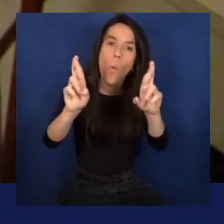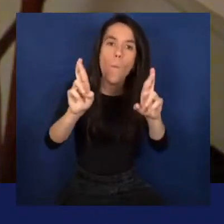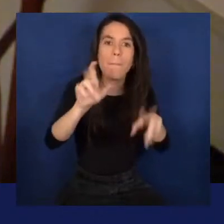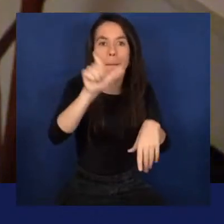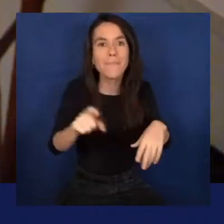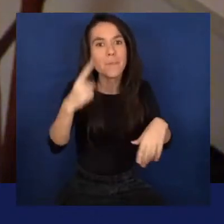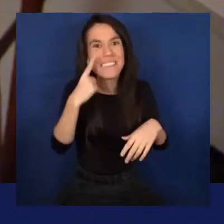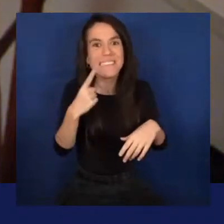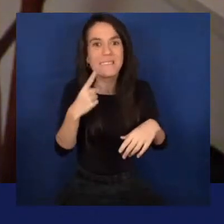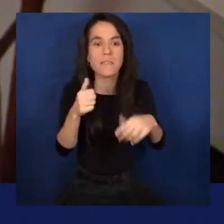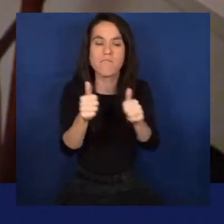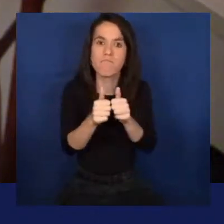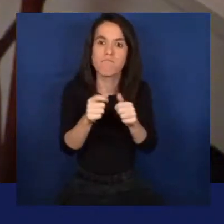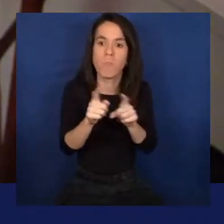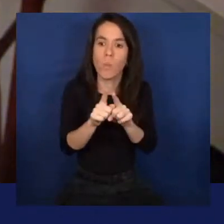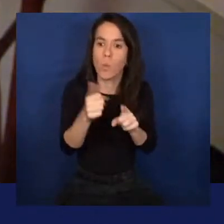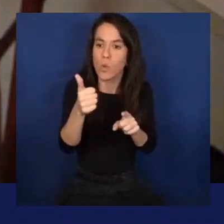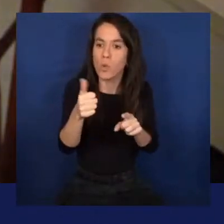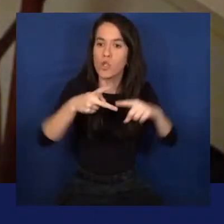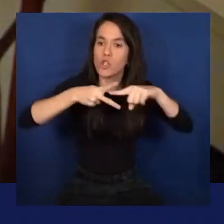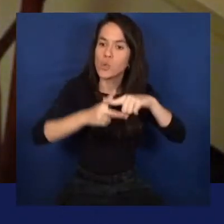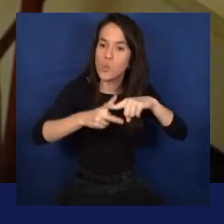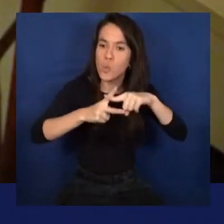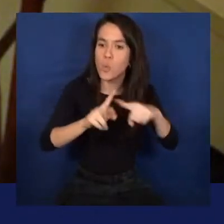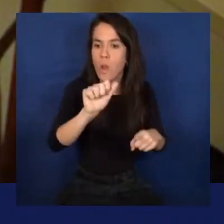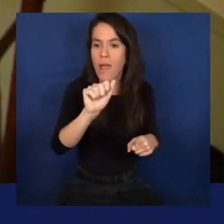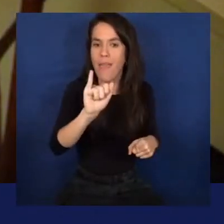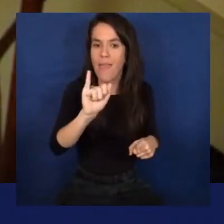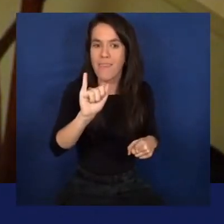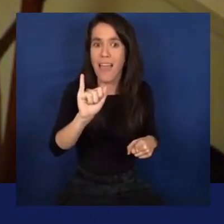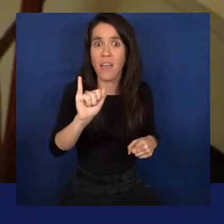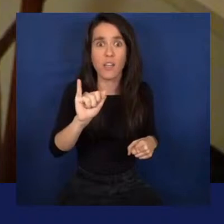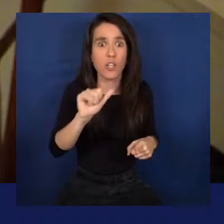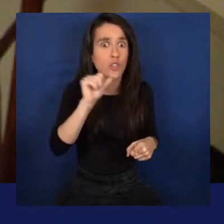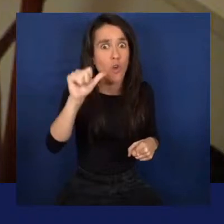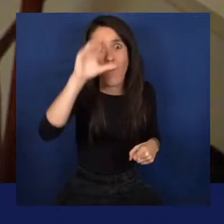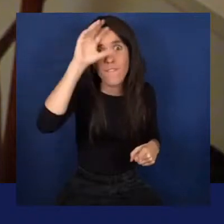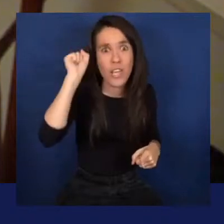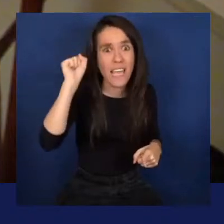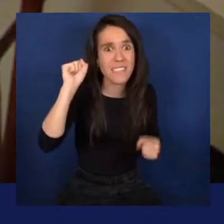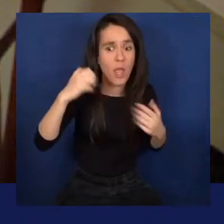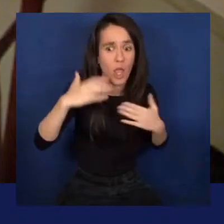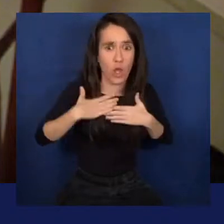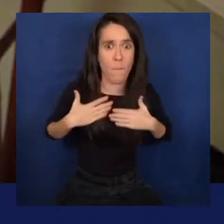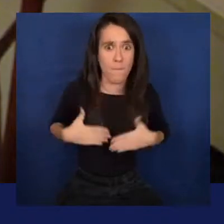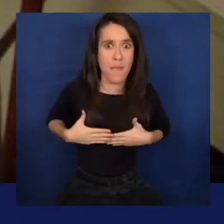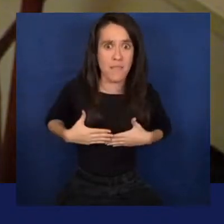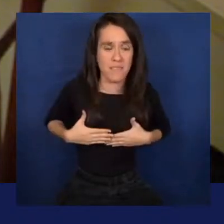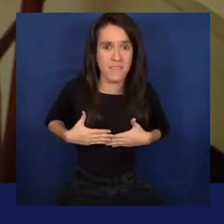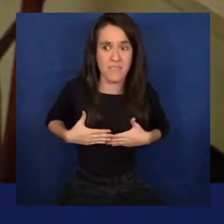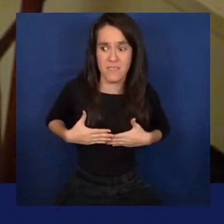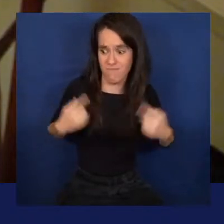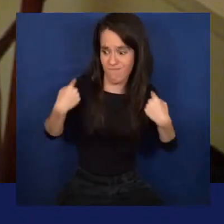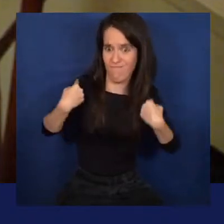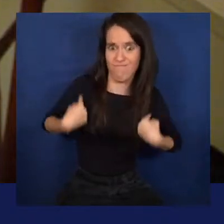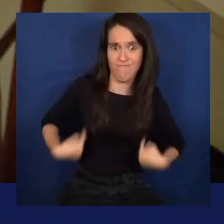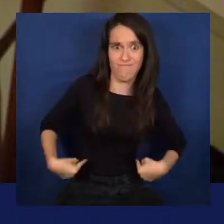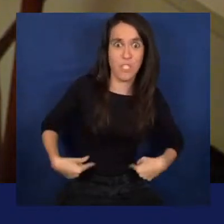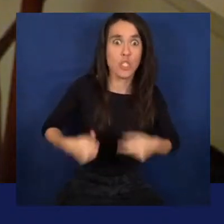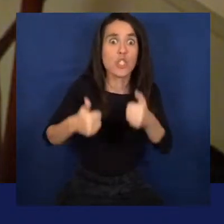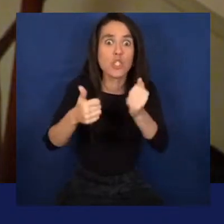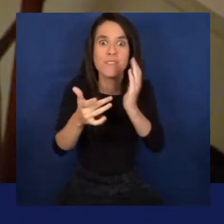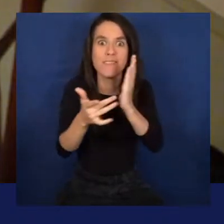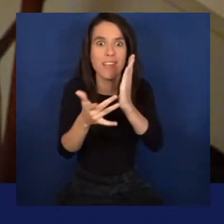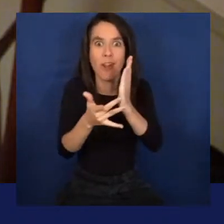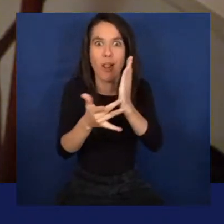tool and not forget that they're human. So yeah, it's great technology, so you can do a